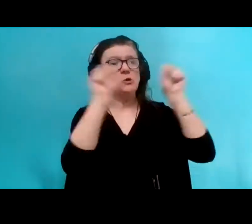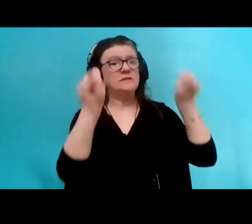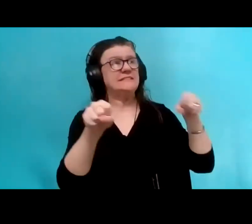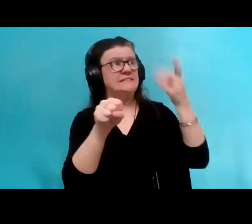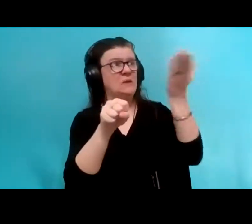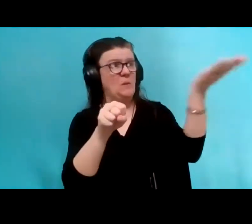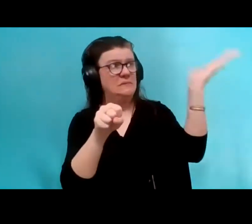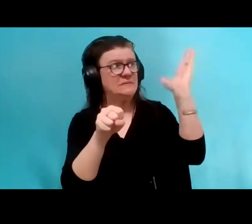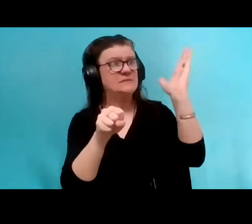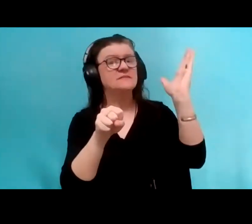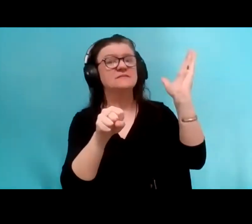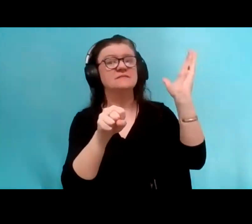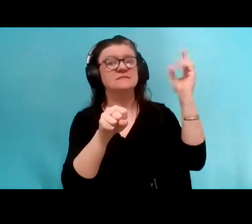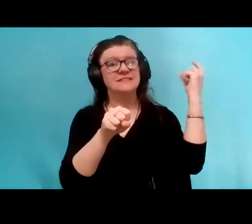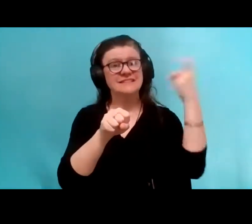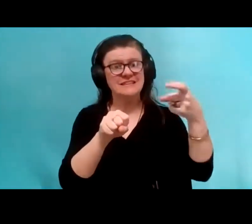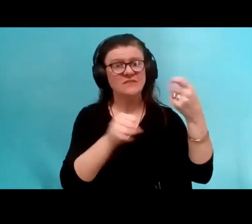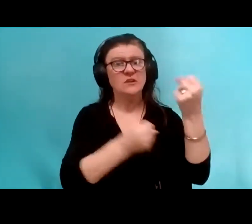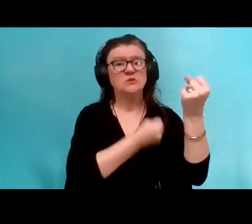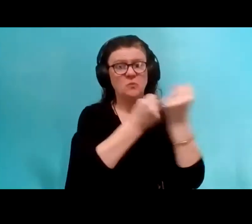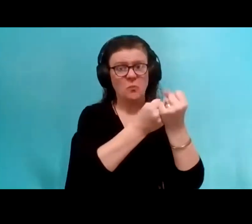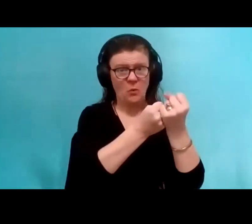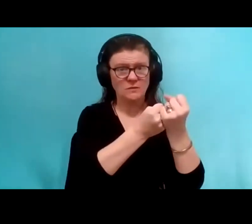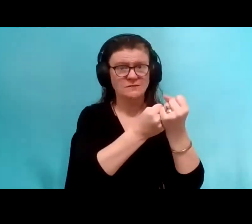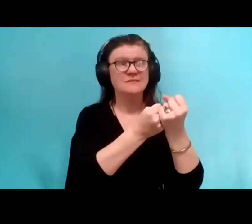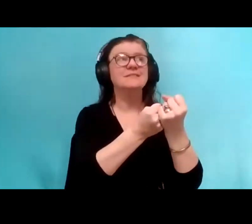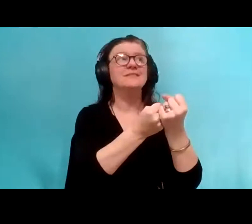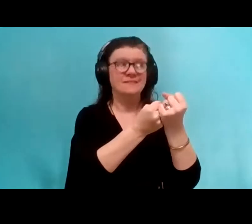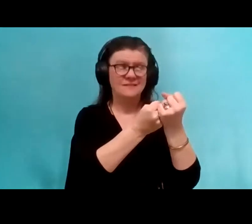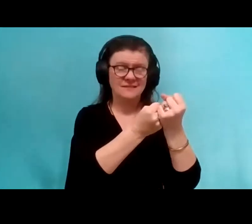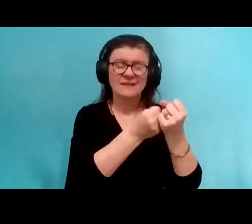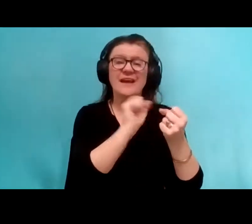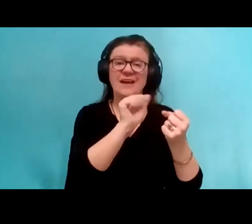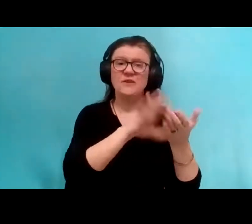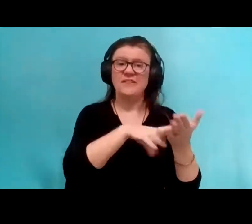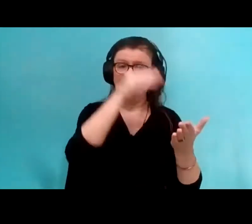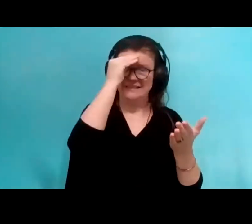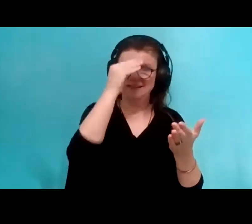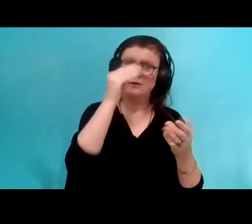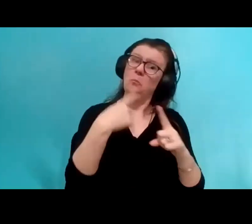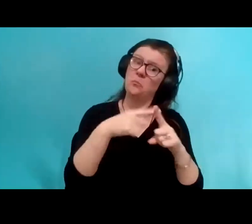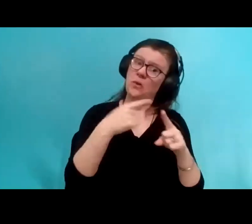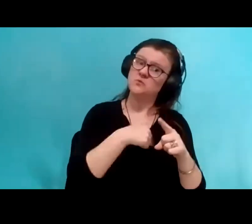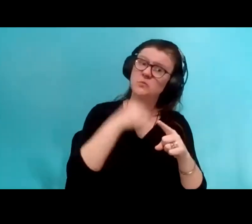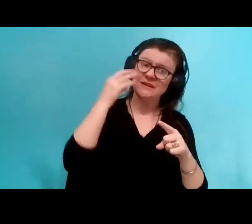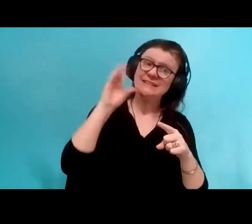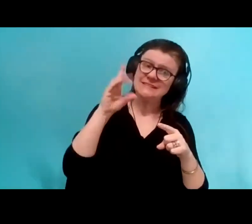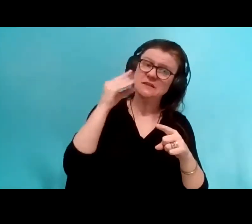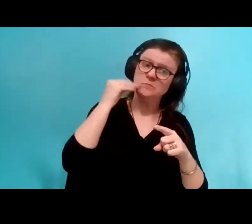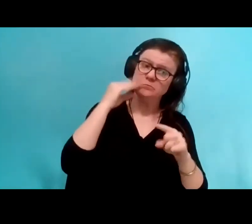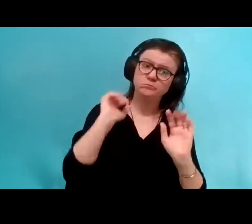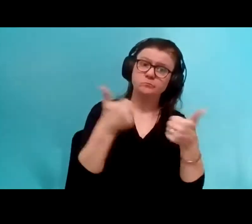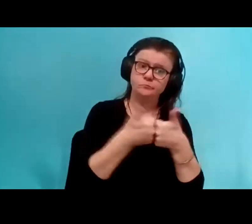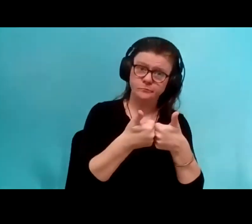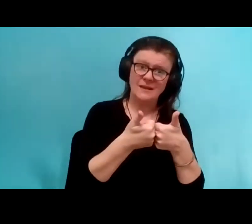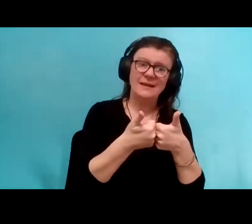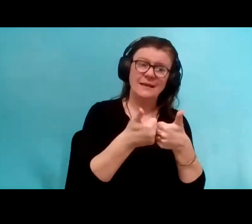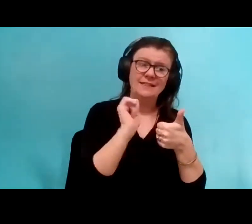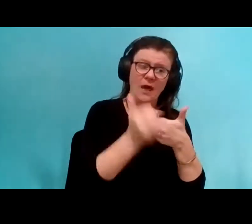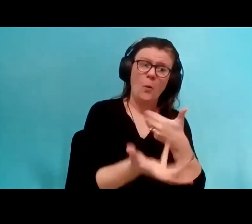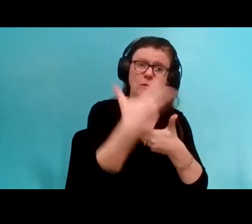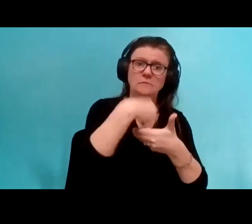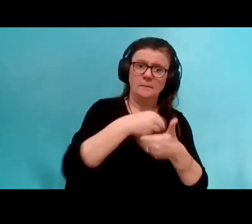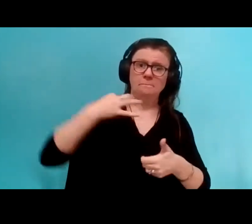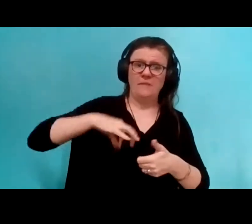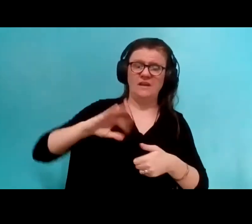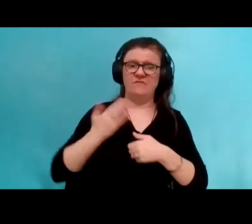their country experiences, challenges, and learnings are really, I think, a key to the success of this toolkit. And this is something that we